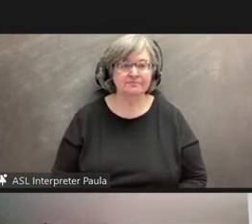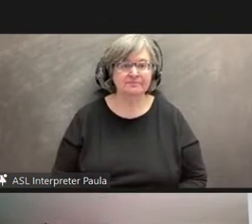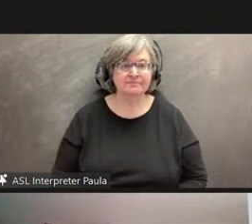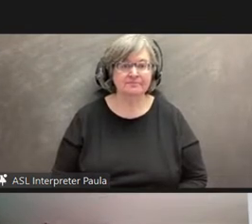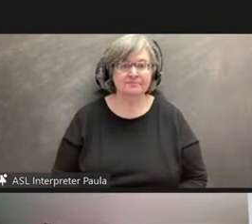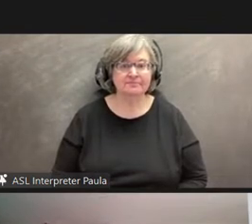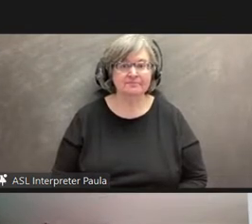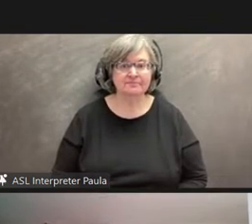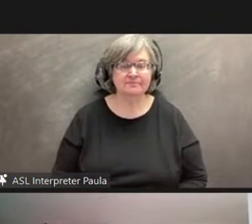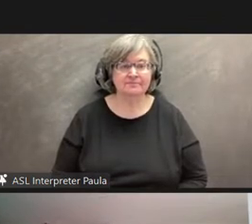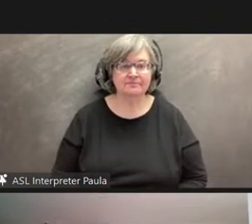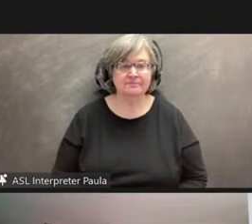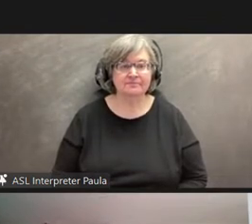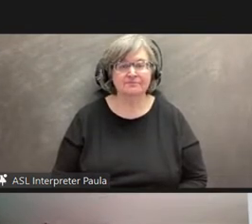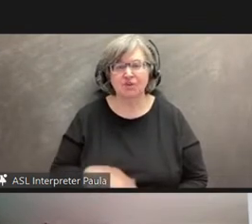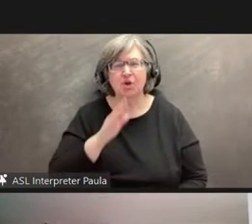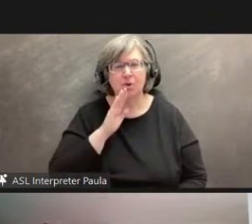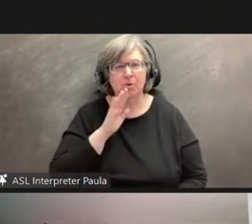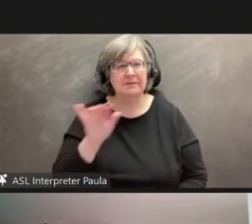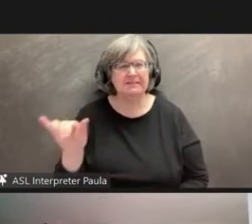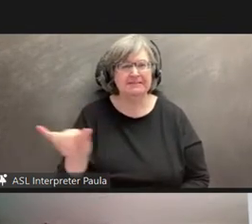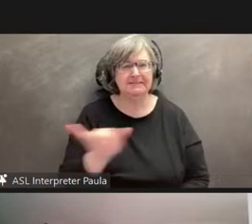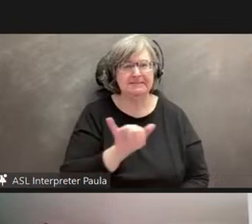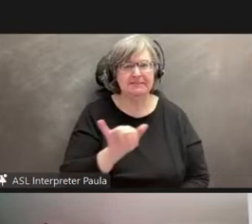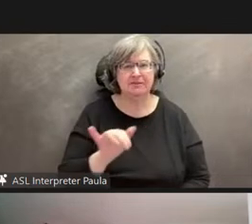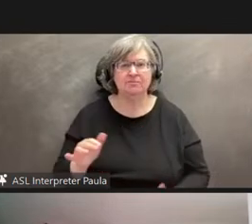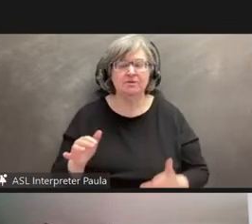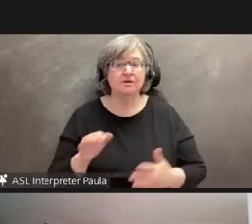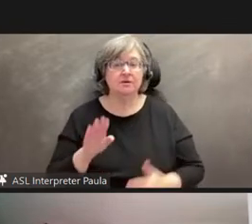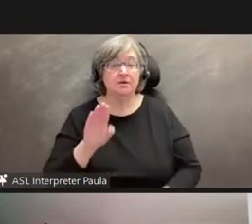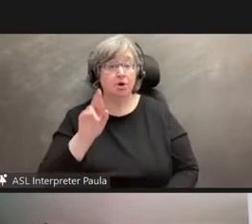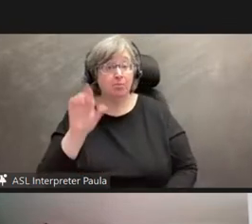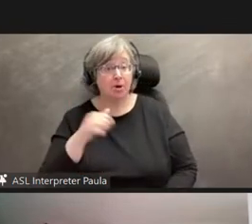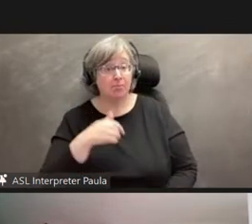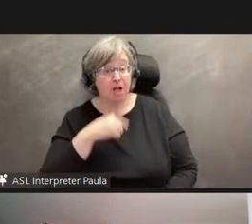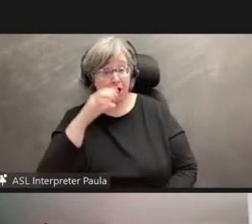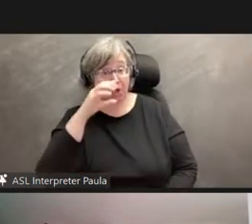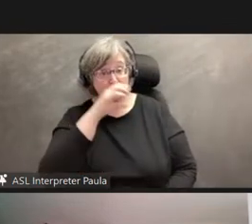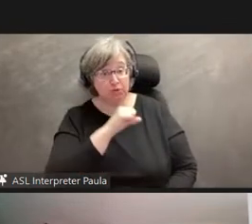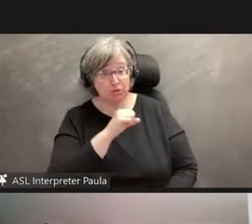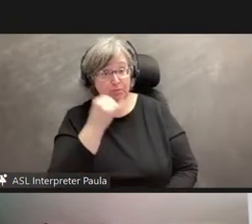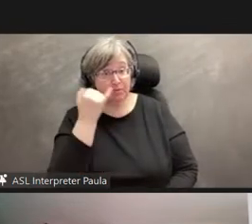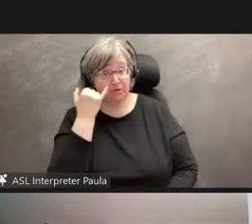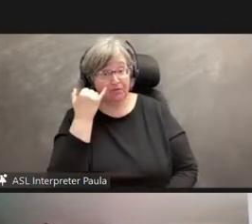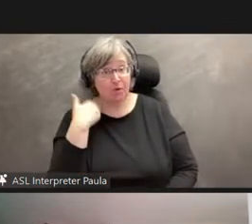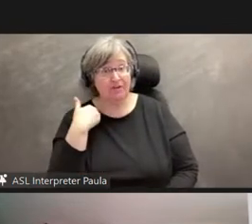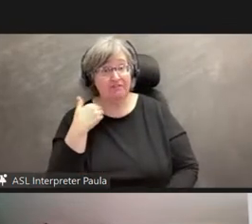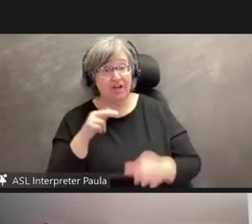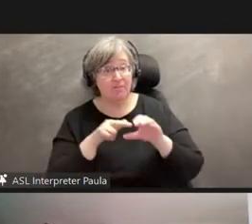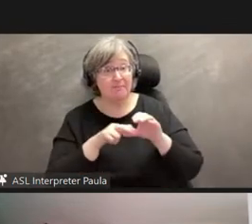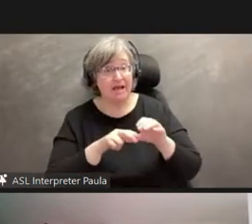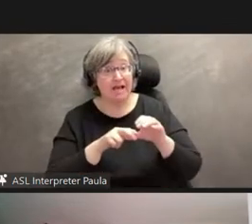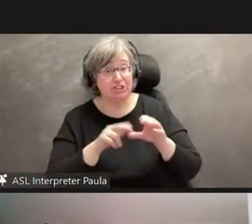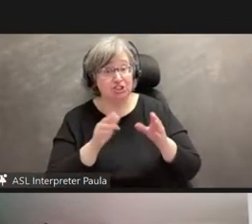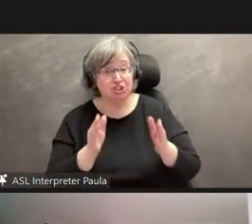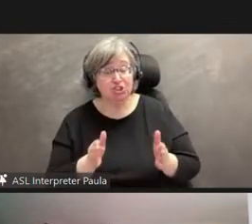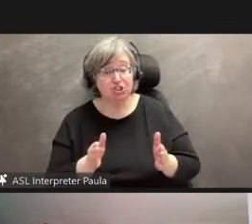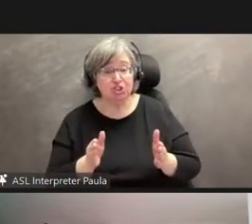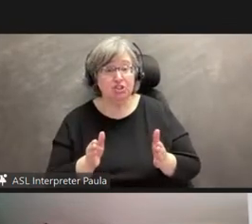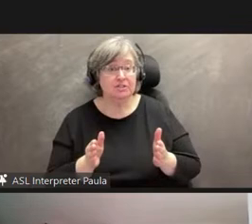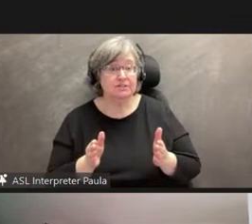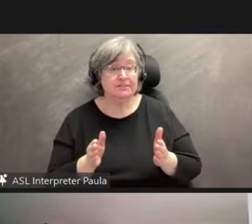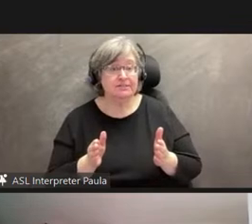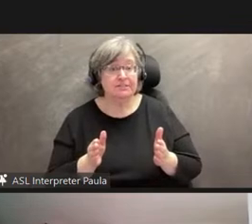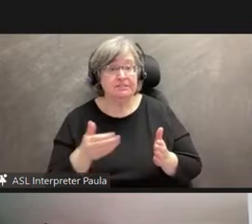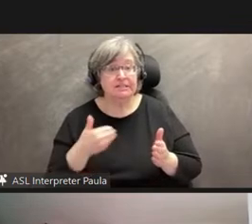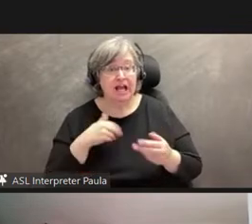So, but it'll be pretty much the same. I assume that if you ever had a passenger that was, had